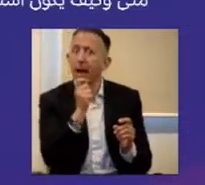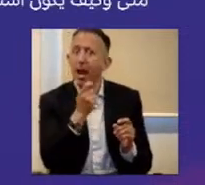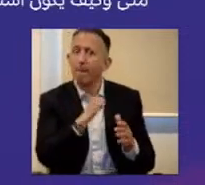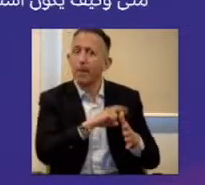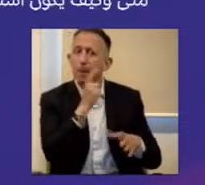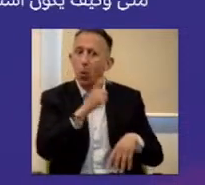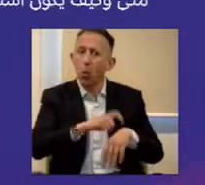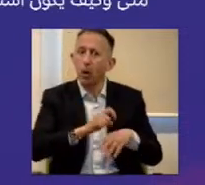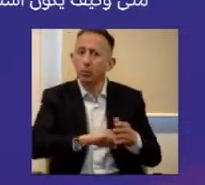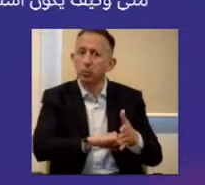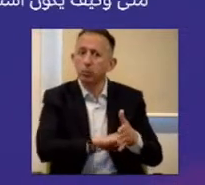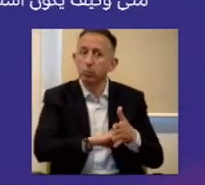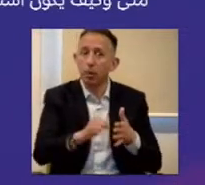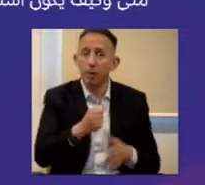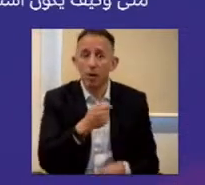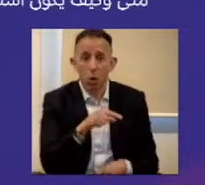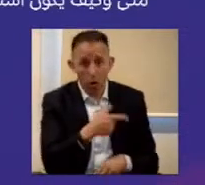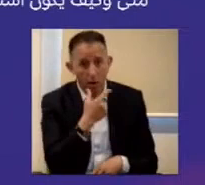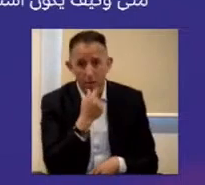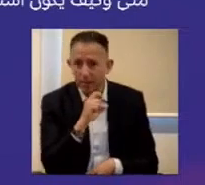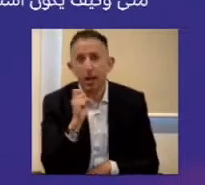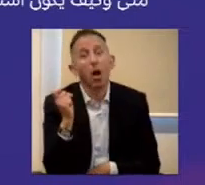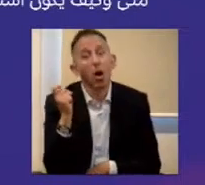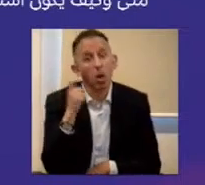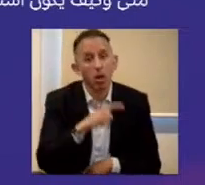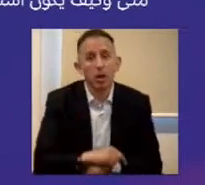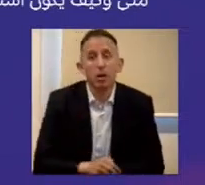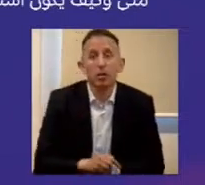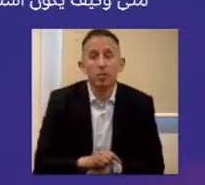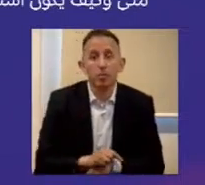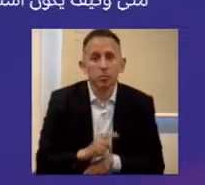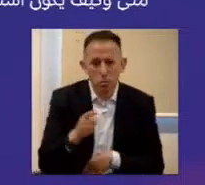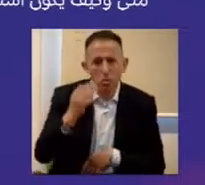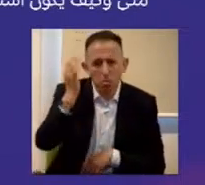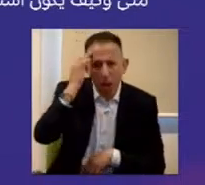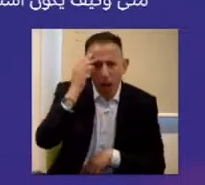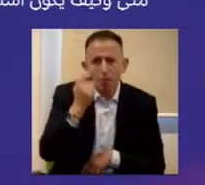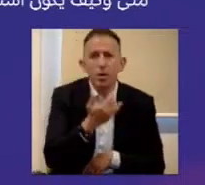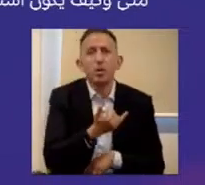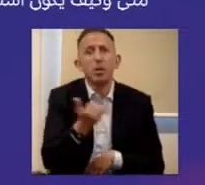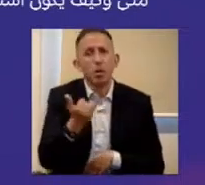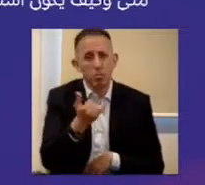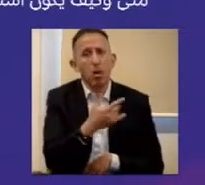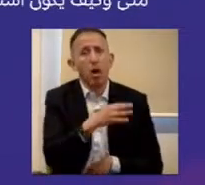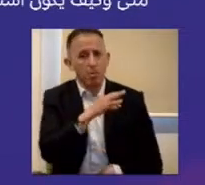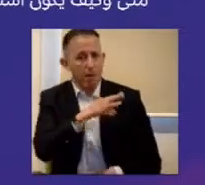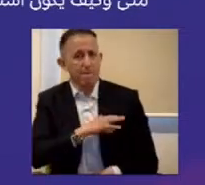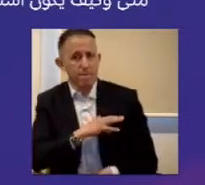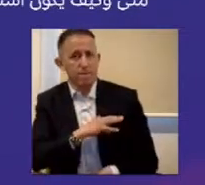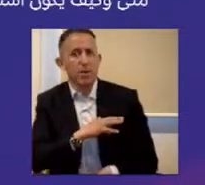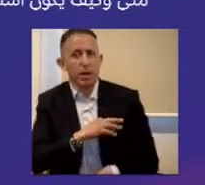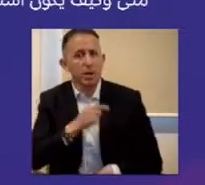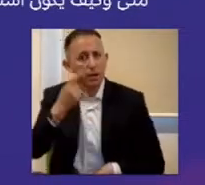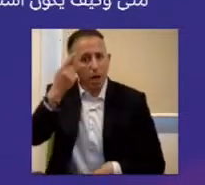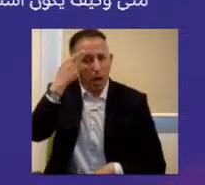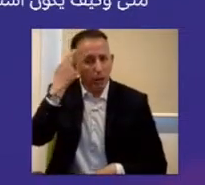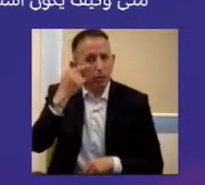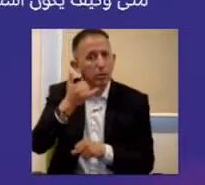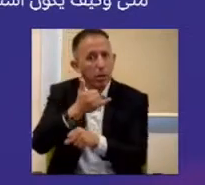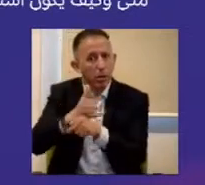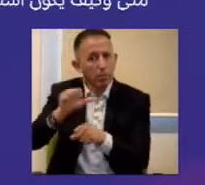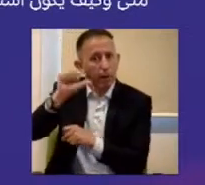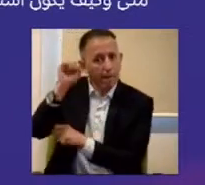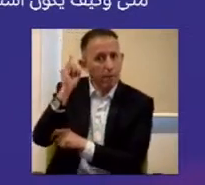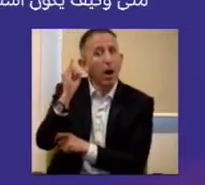the Rubik's Cube. So you can guess that it is going there, and it achieved that quite